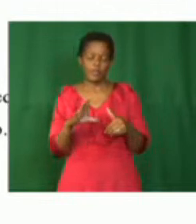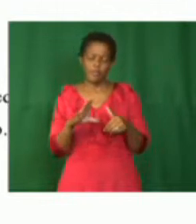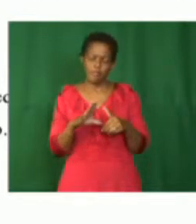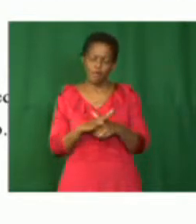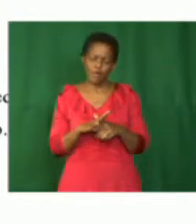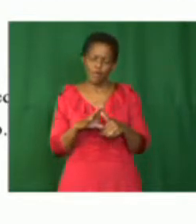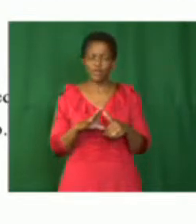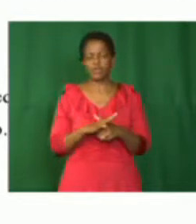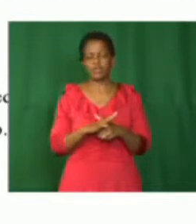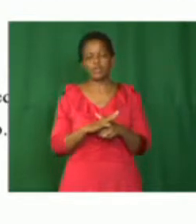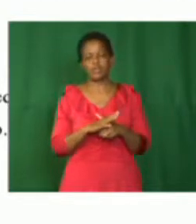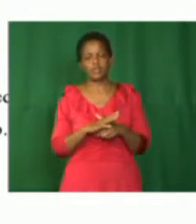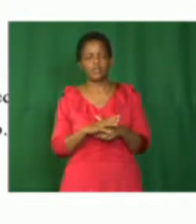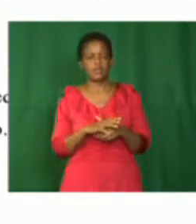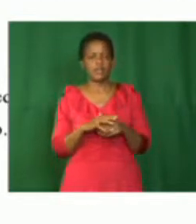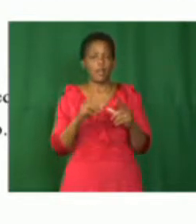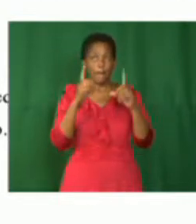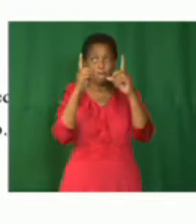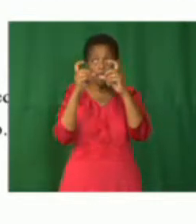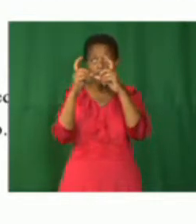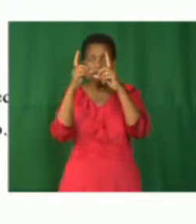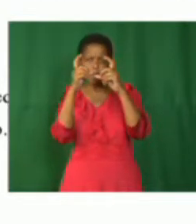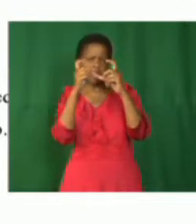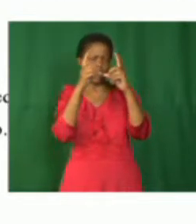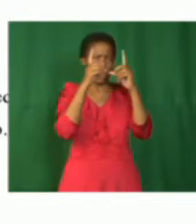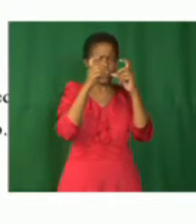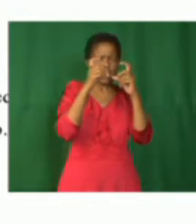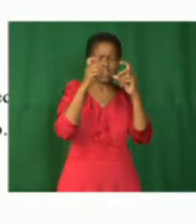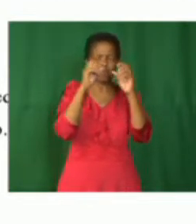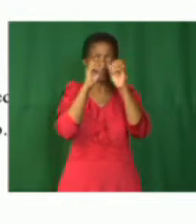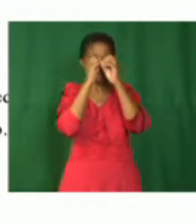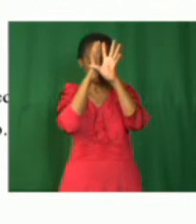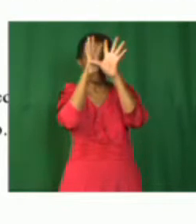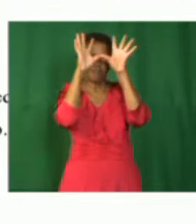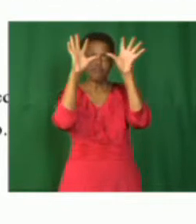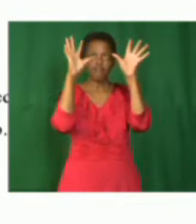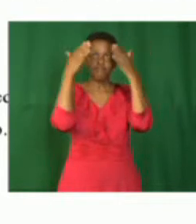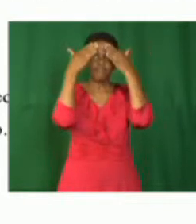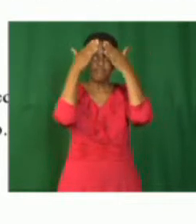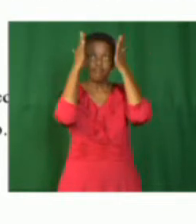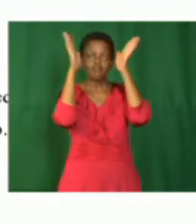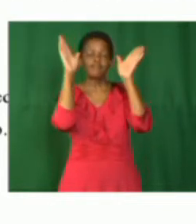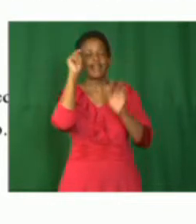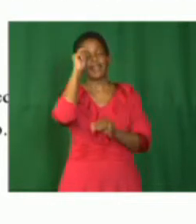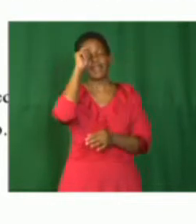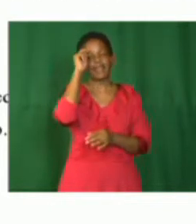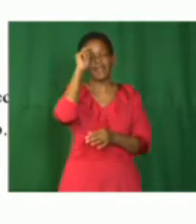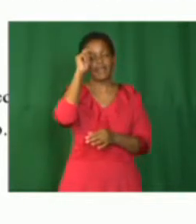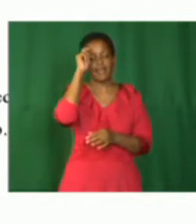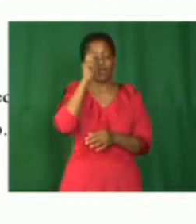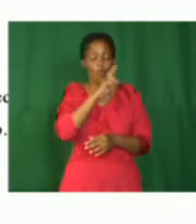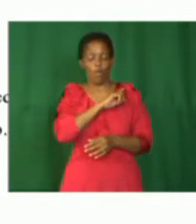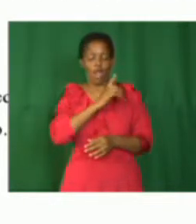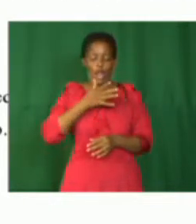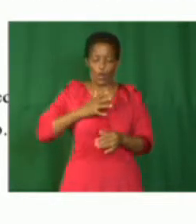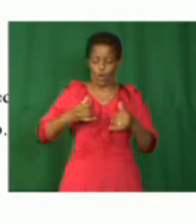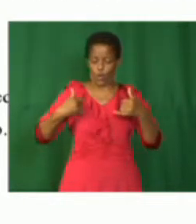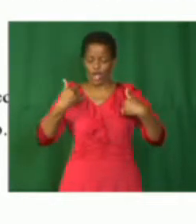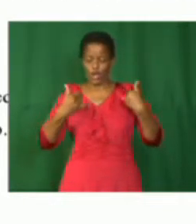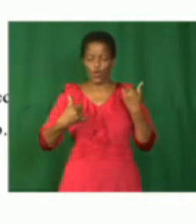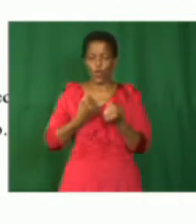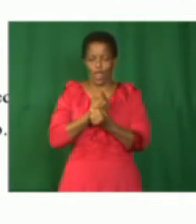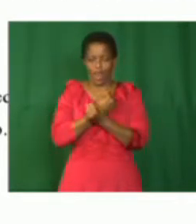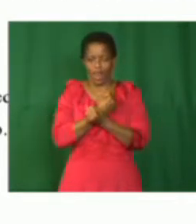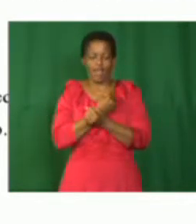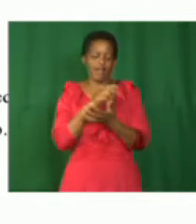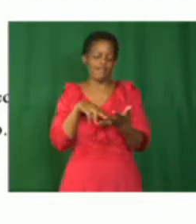create mental pictures. Those mental pictures are going to make you enjoy and love what you are reading. And at